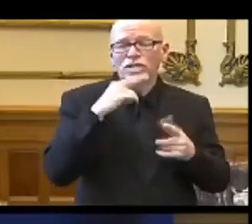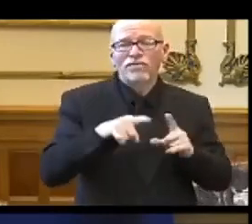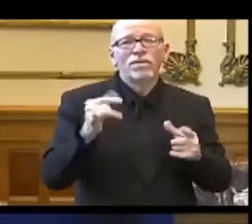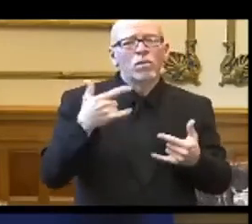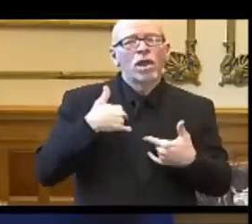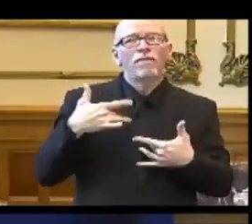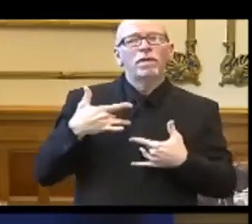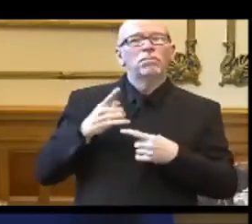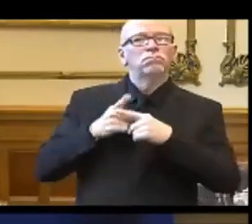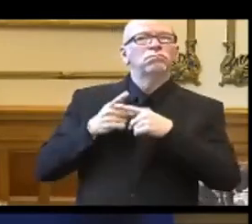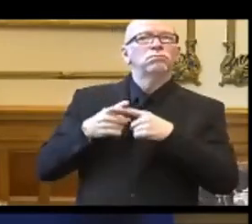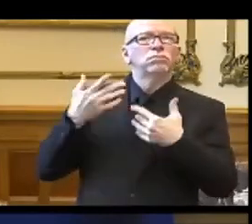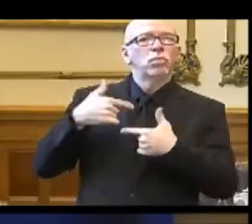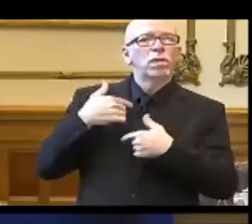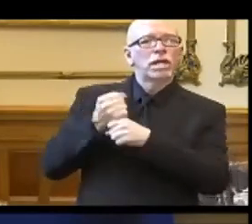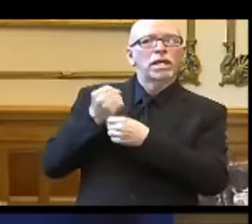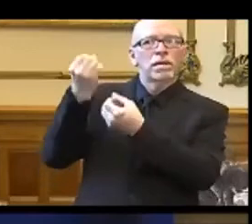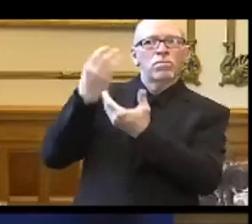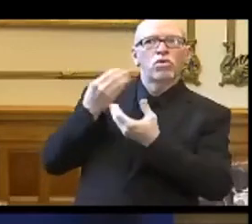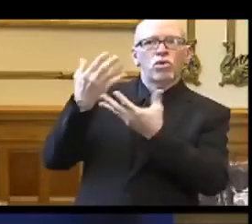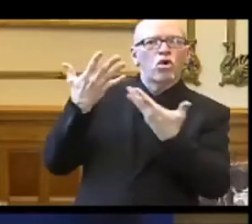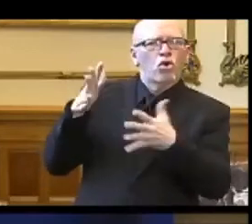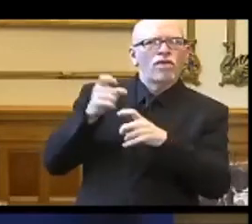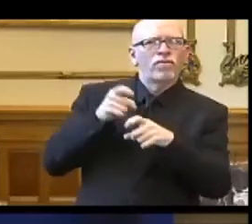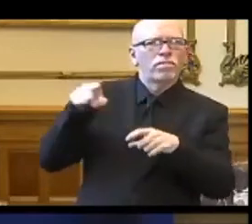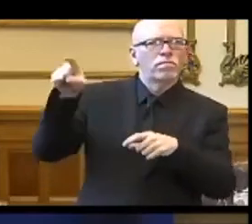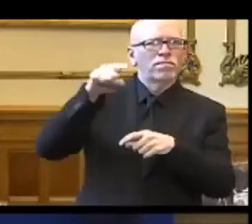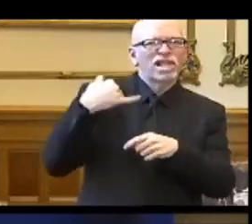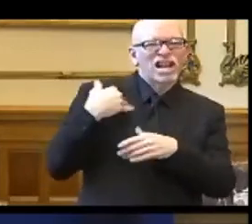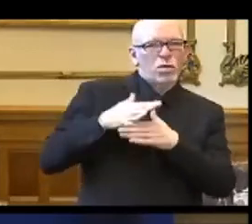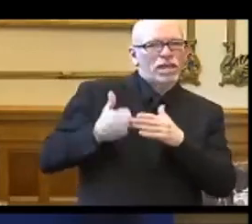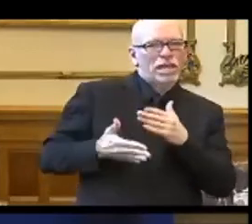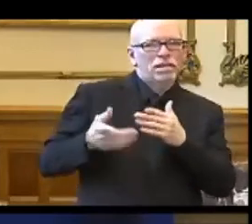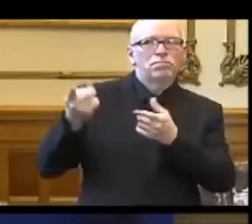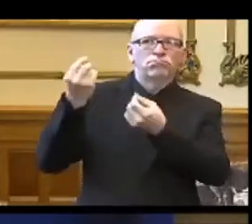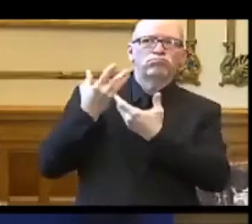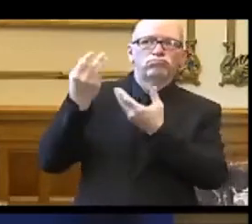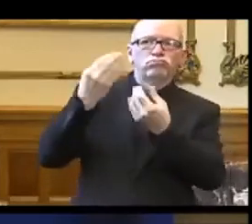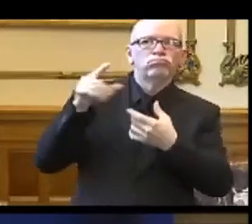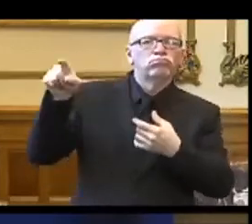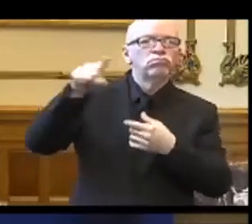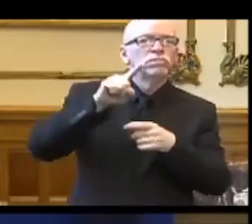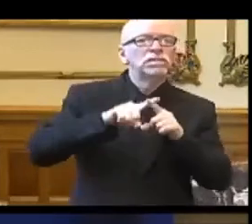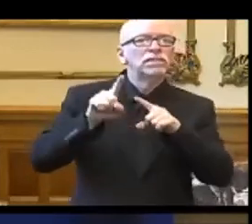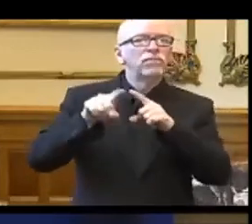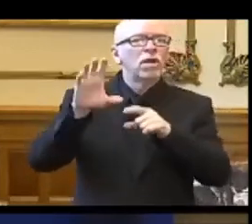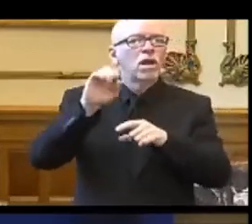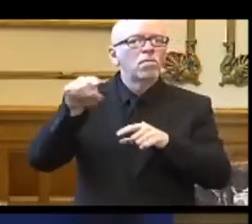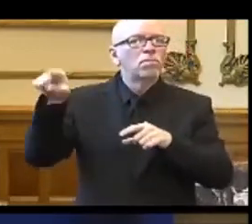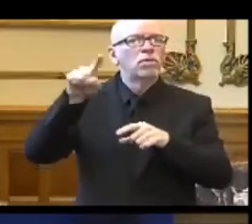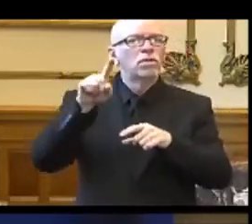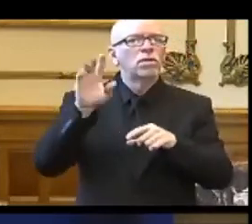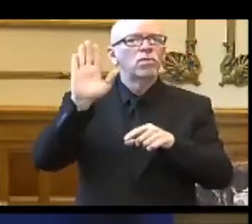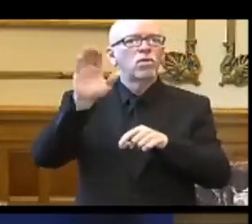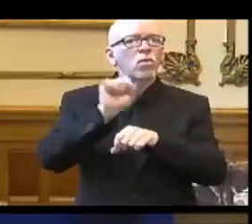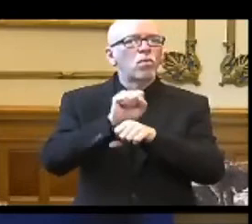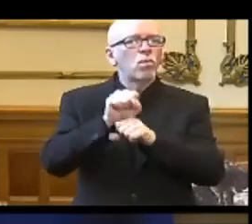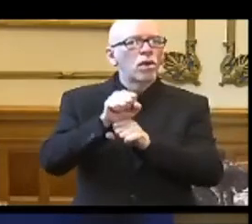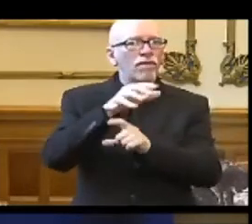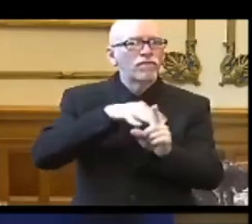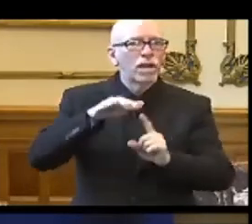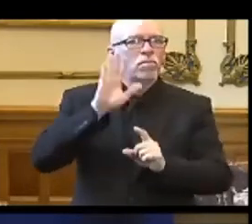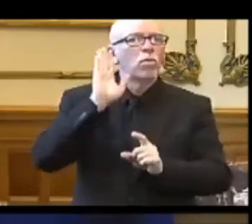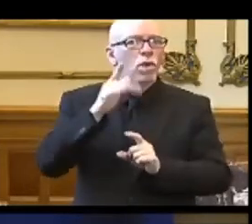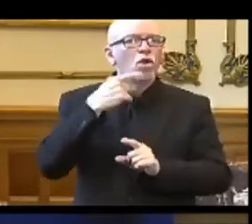by just the input that we received already, and this was just over the weekend, about how folks are talking about how the workplace will